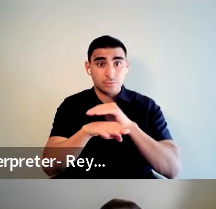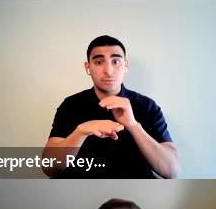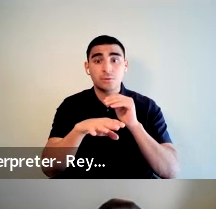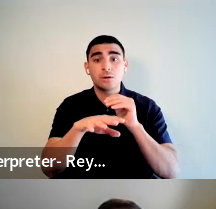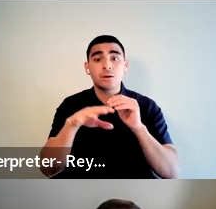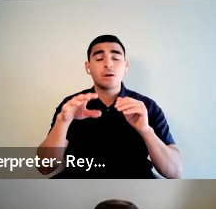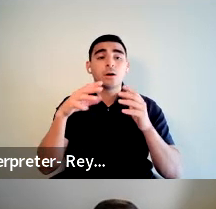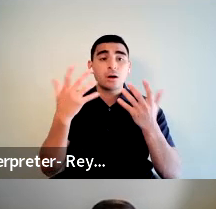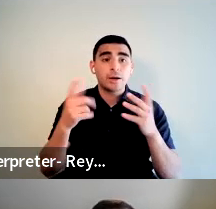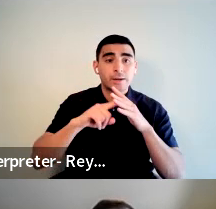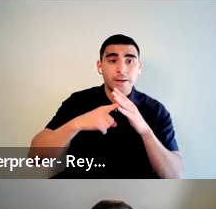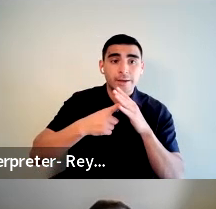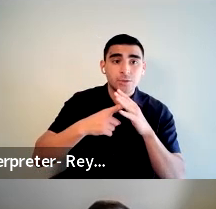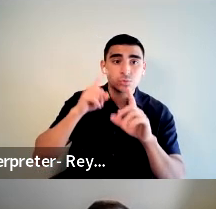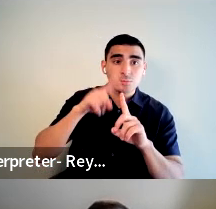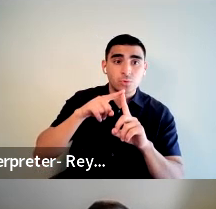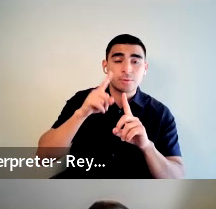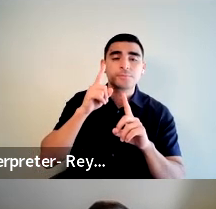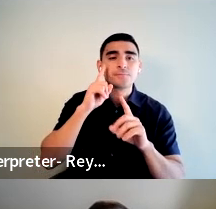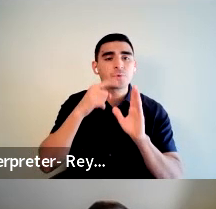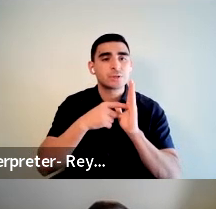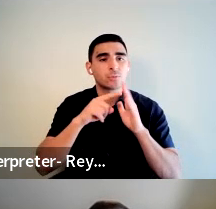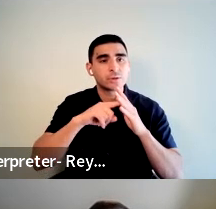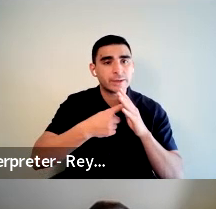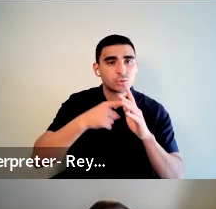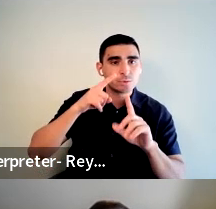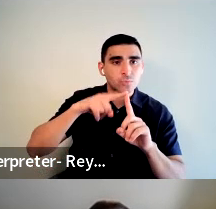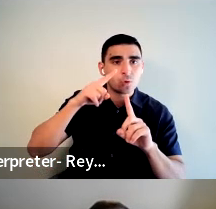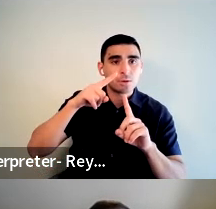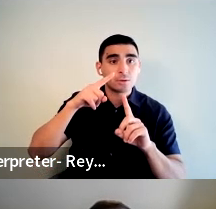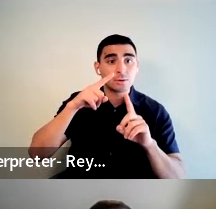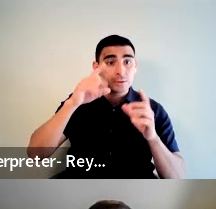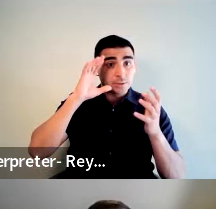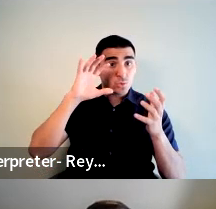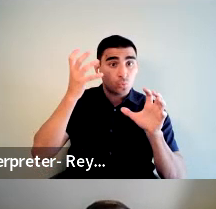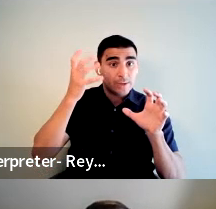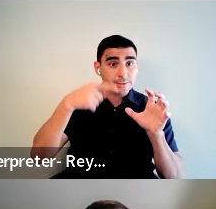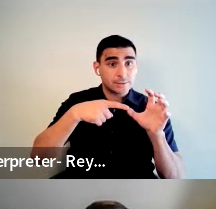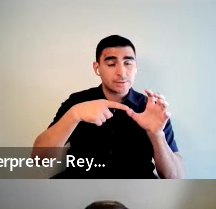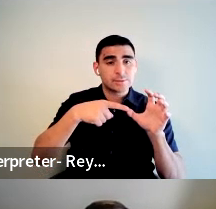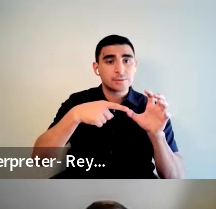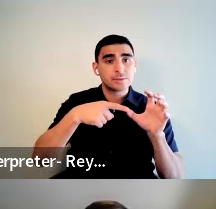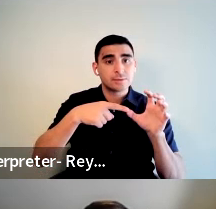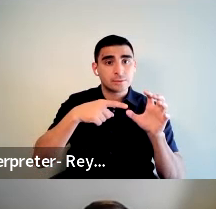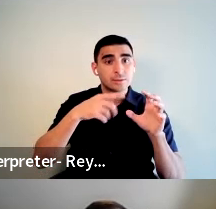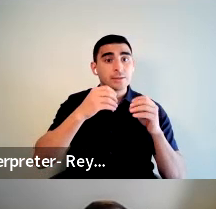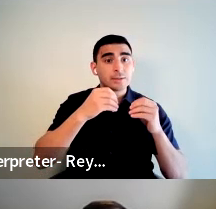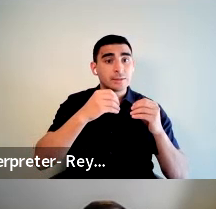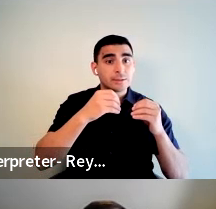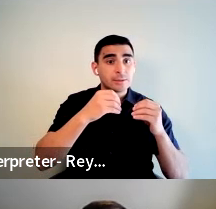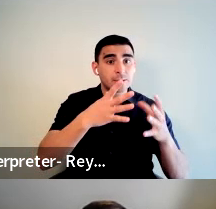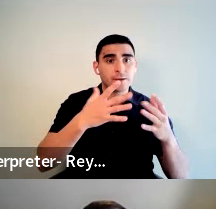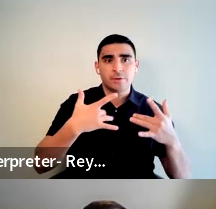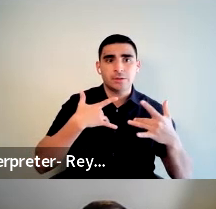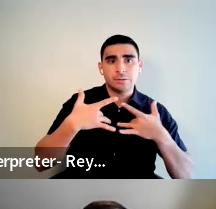point. So if an entry point is a crisis that is causing alarm or worry